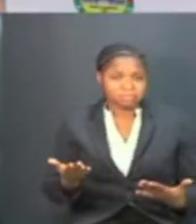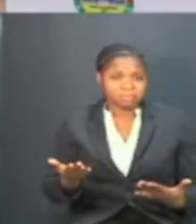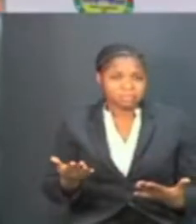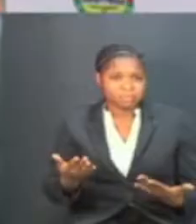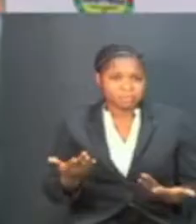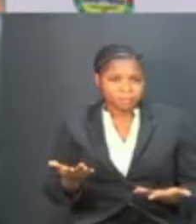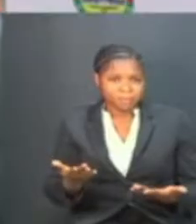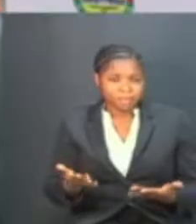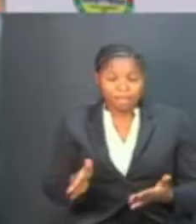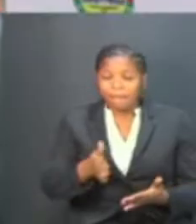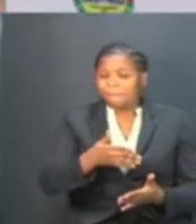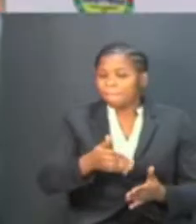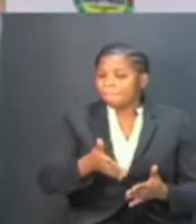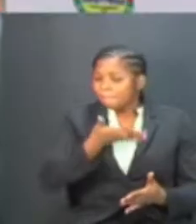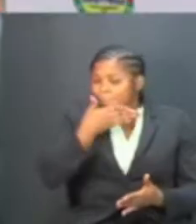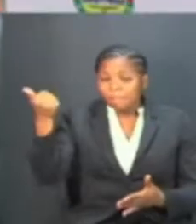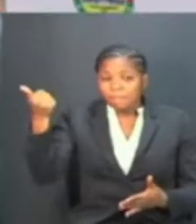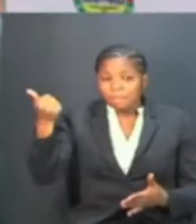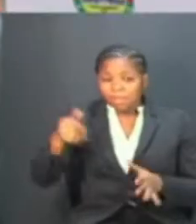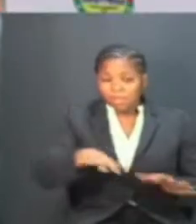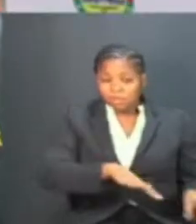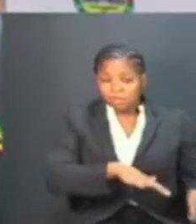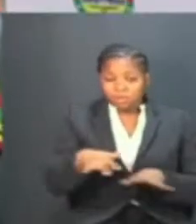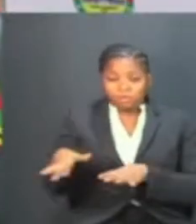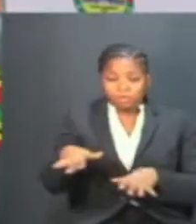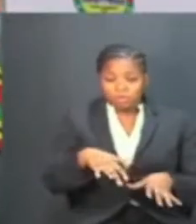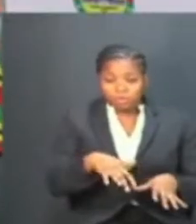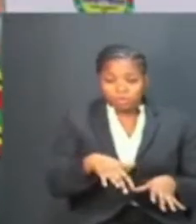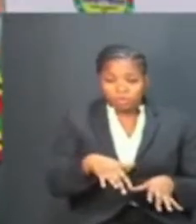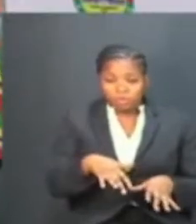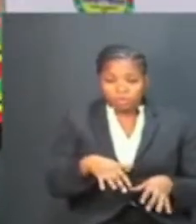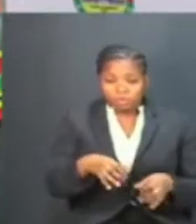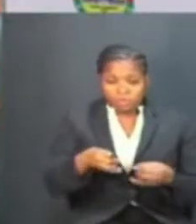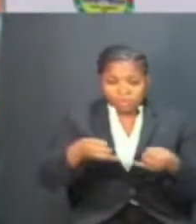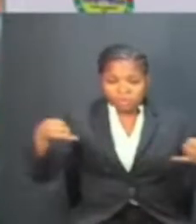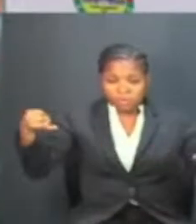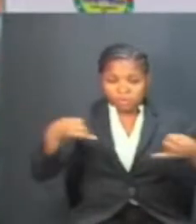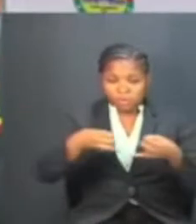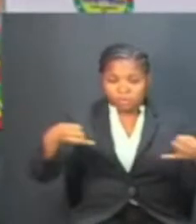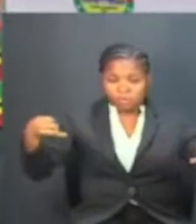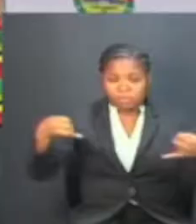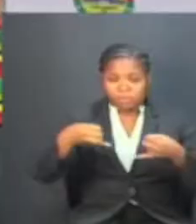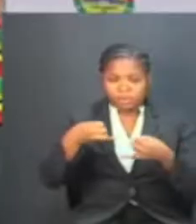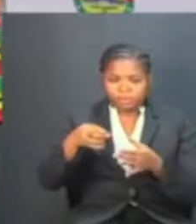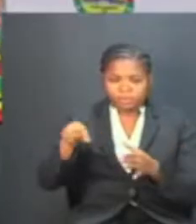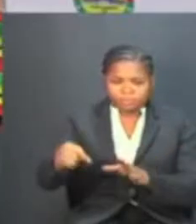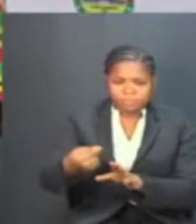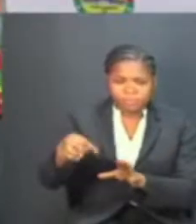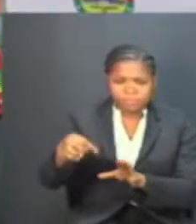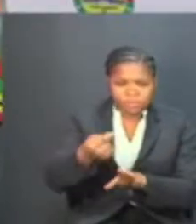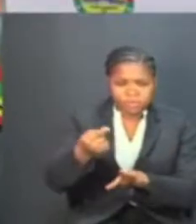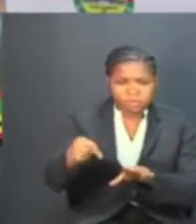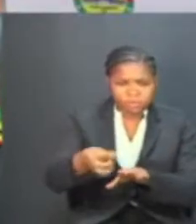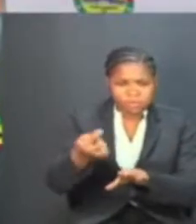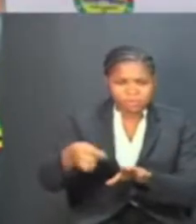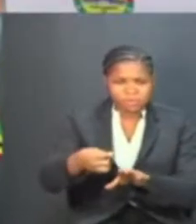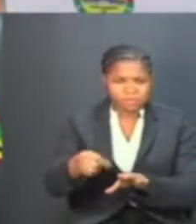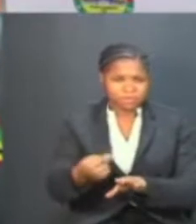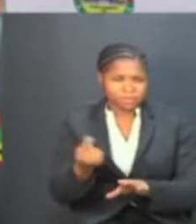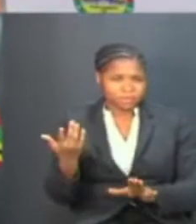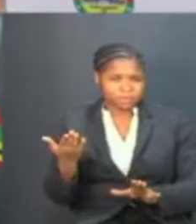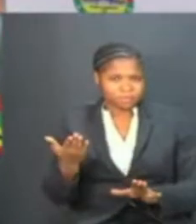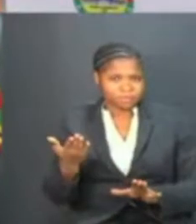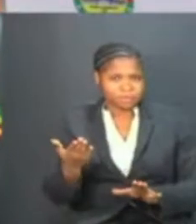thread is sewn by hand. These days, people sew them with sewing machines, and it's not as